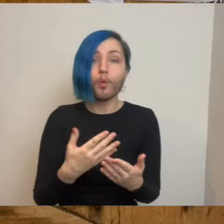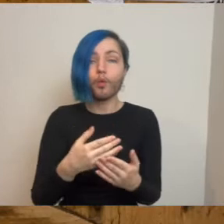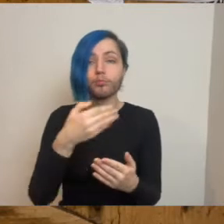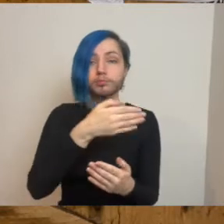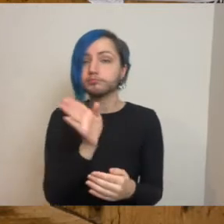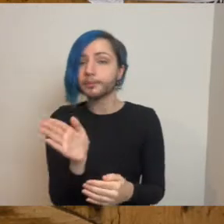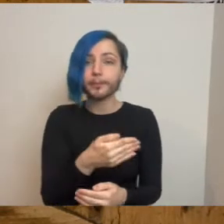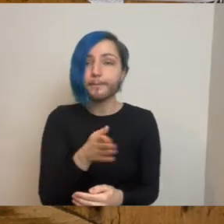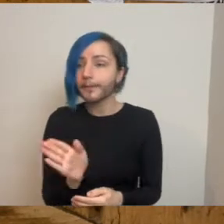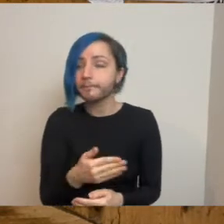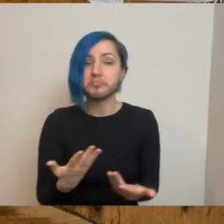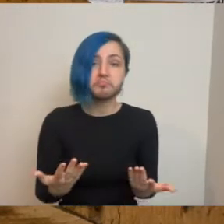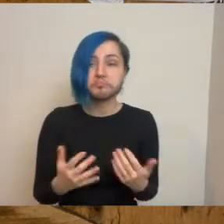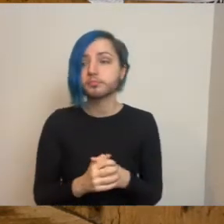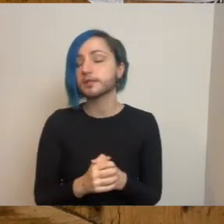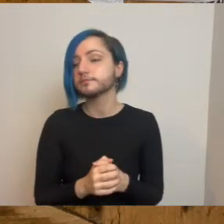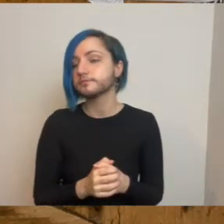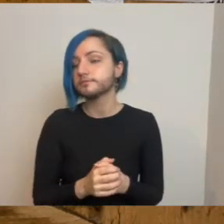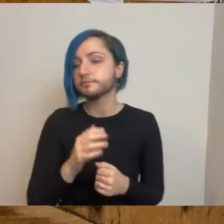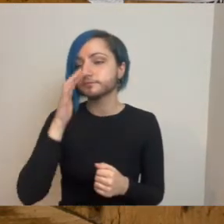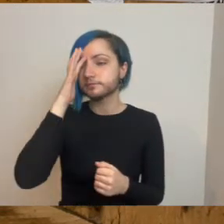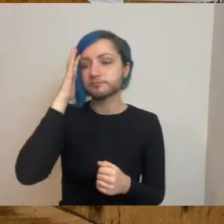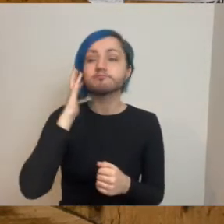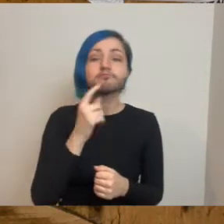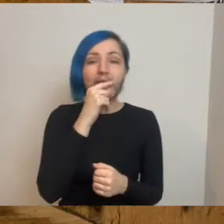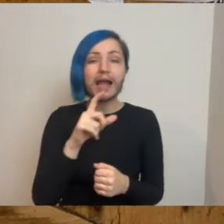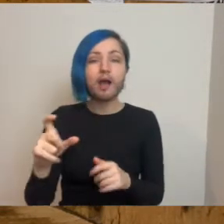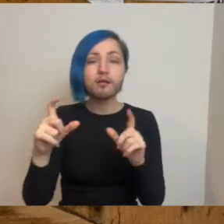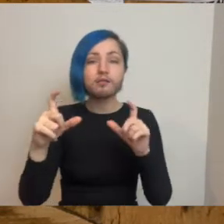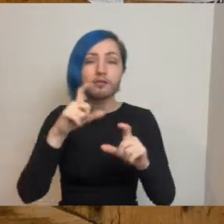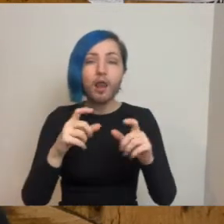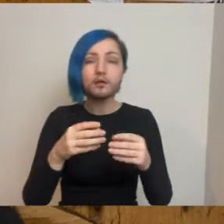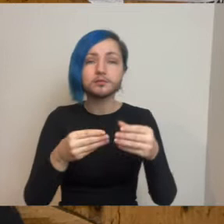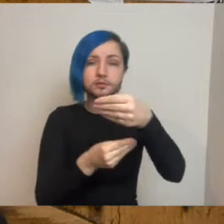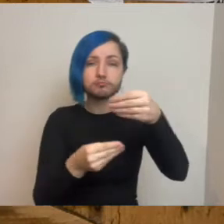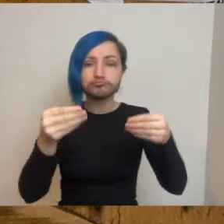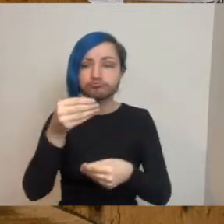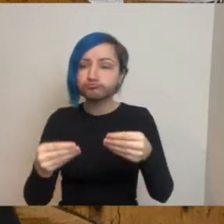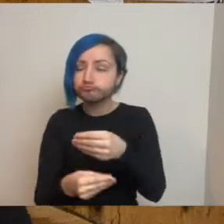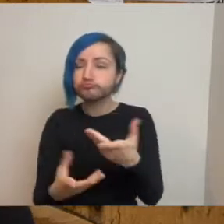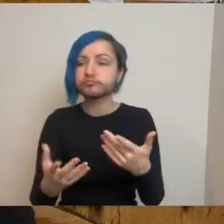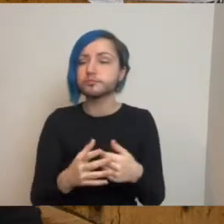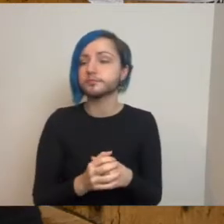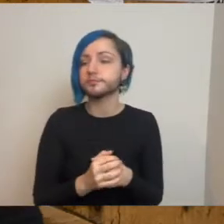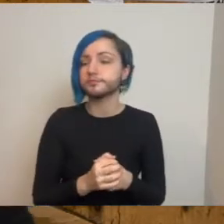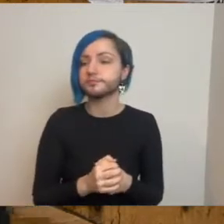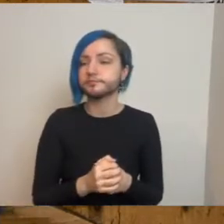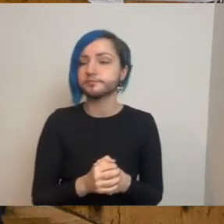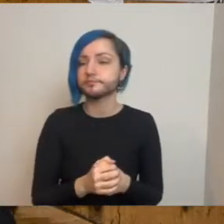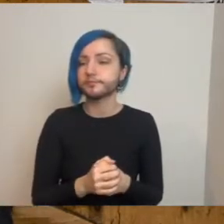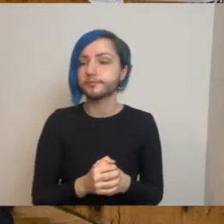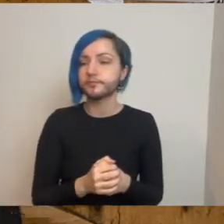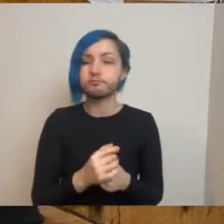different directions. I can alternate the colors. I can do the, you